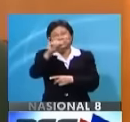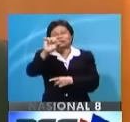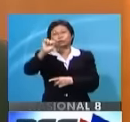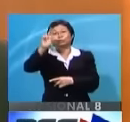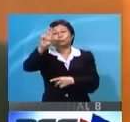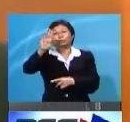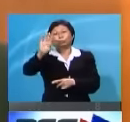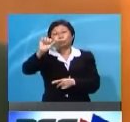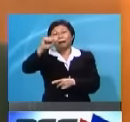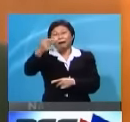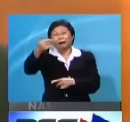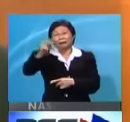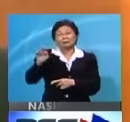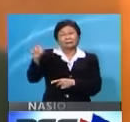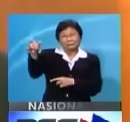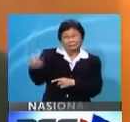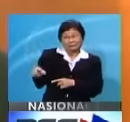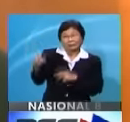he has,